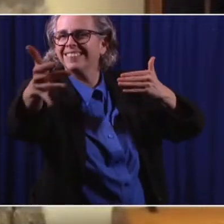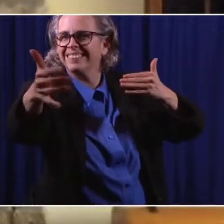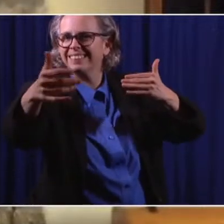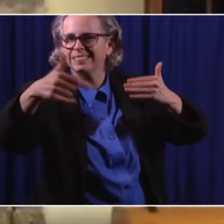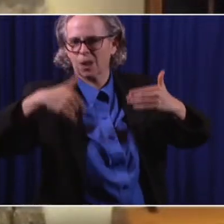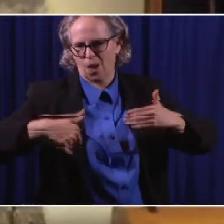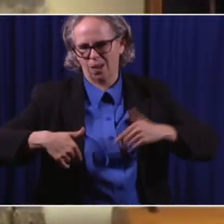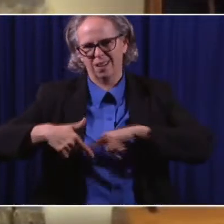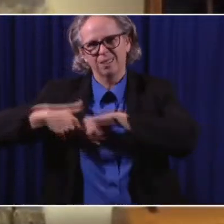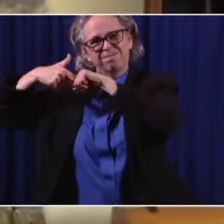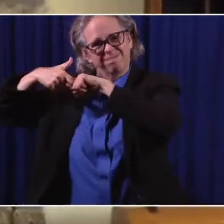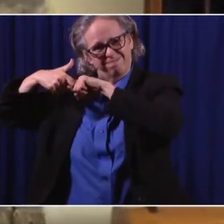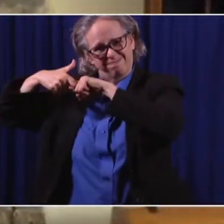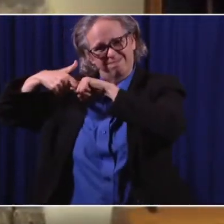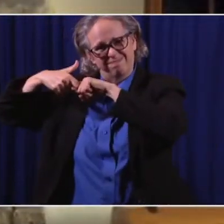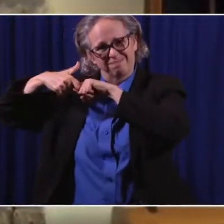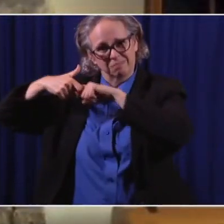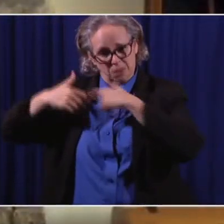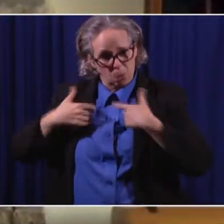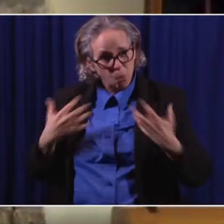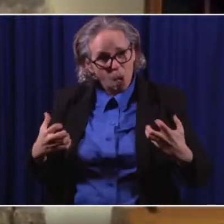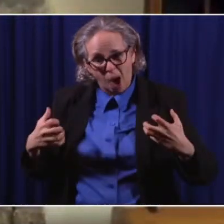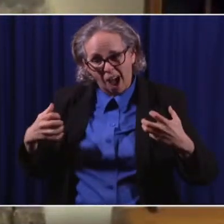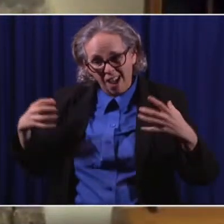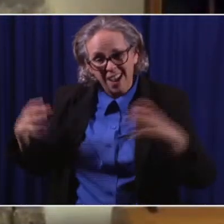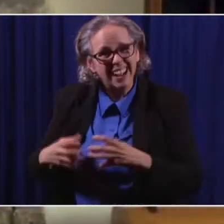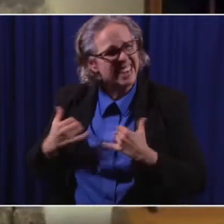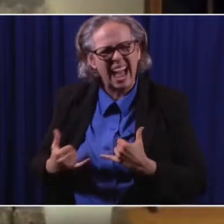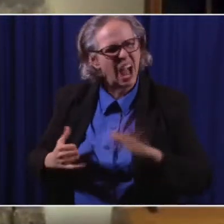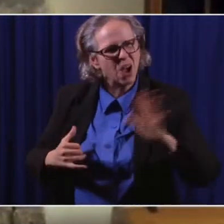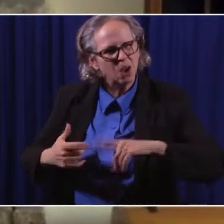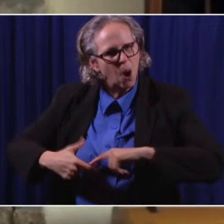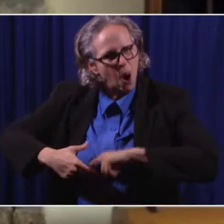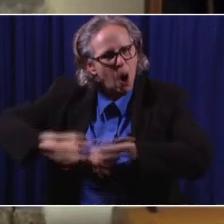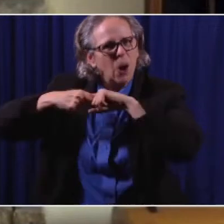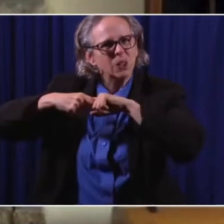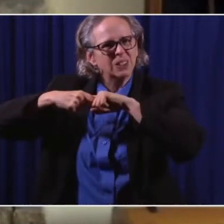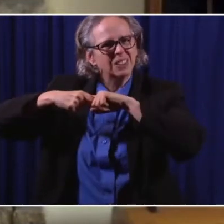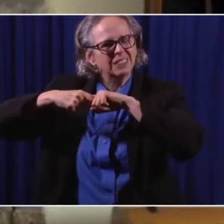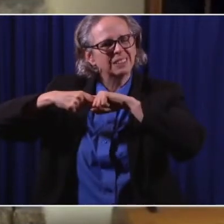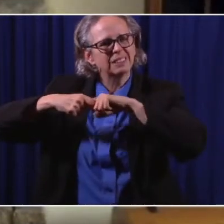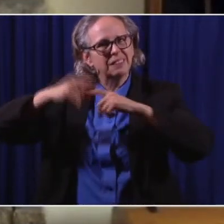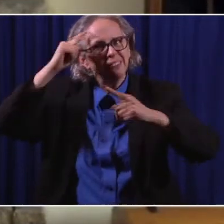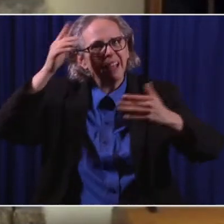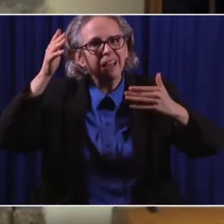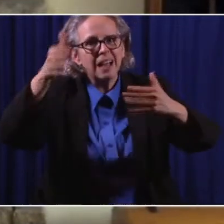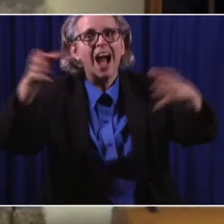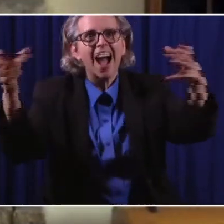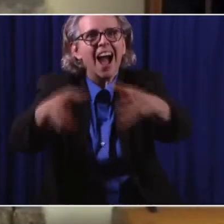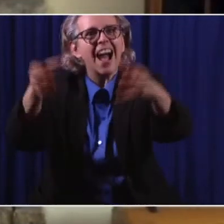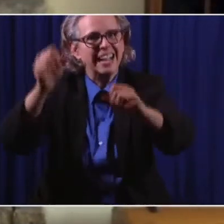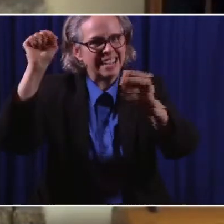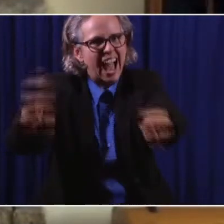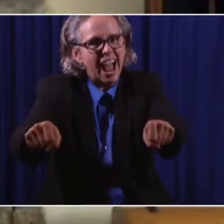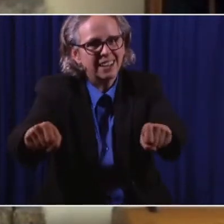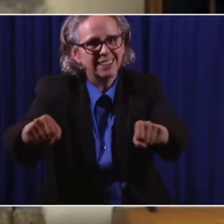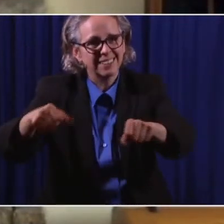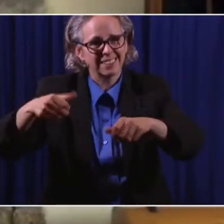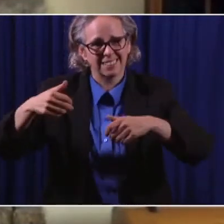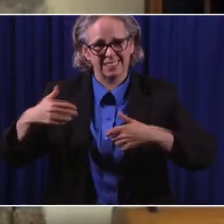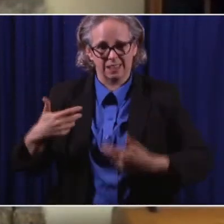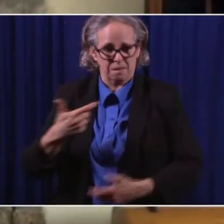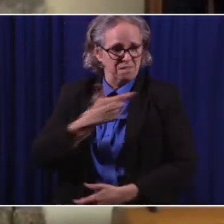here. And we don't have any kind of immunity. And so we're exposed, and we're going to